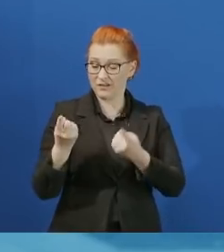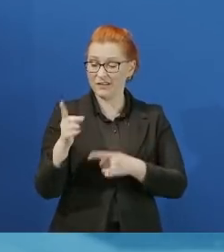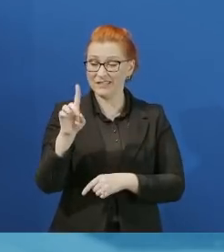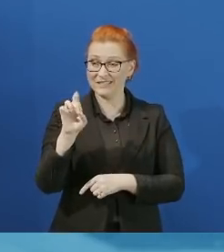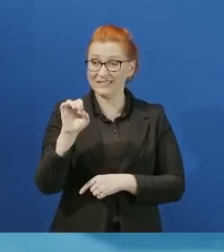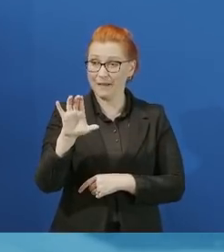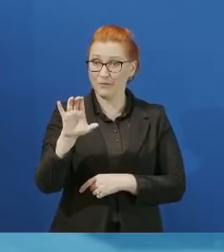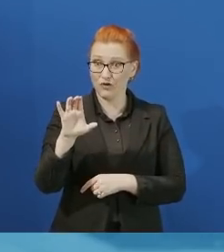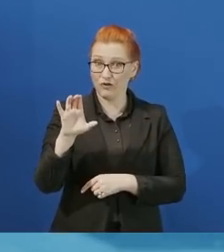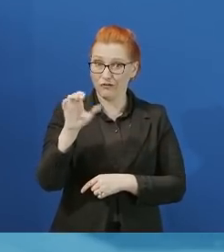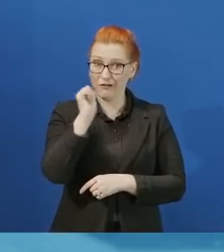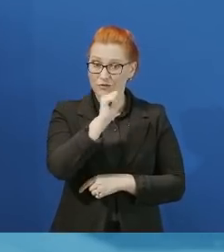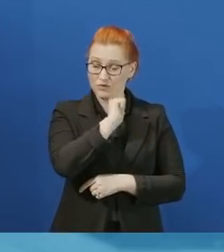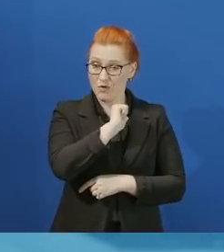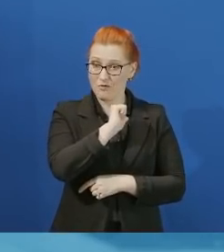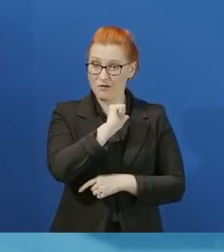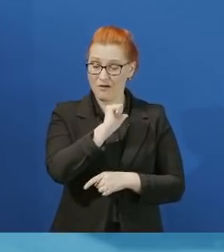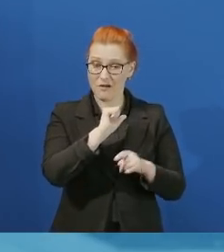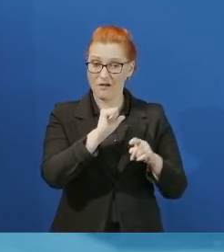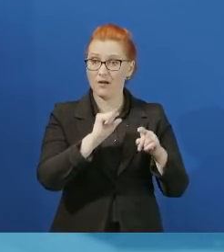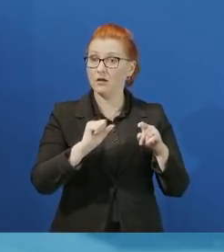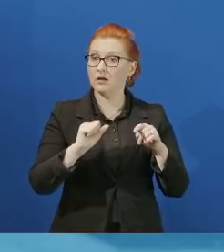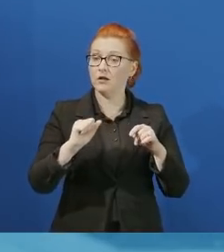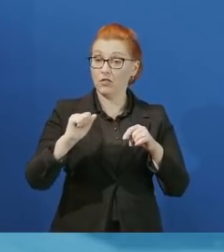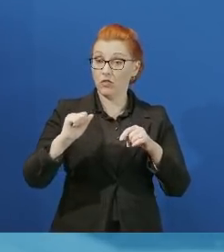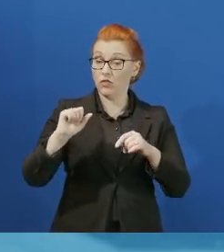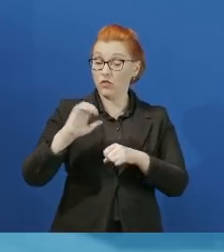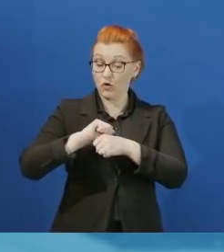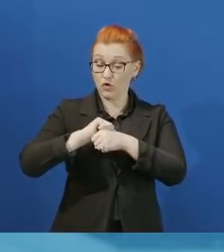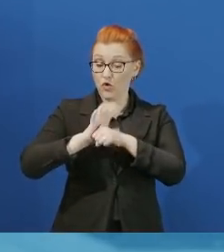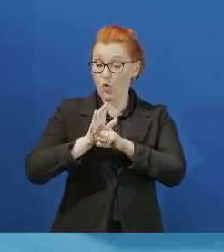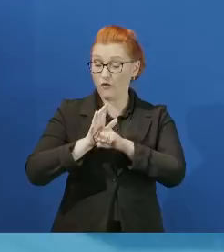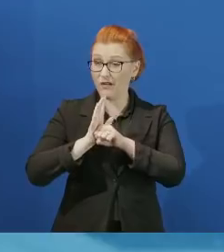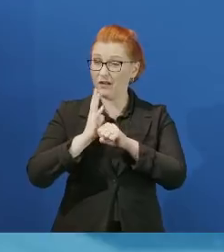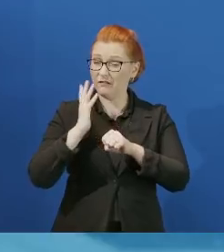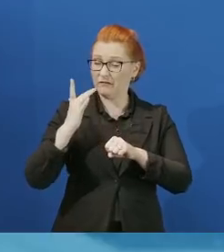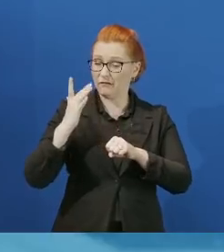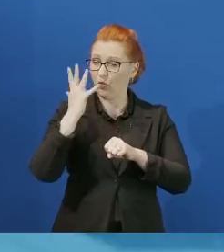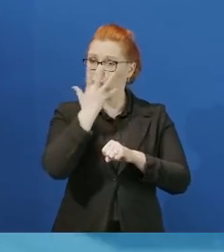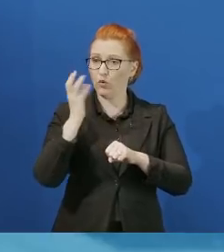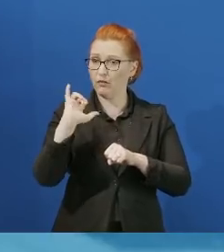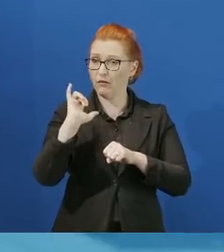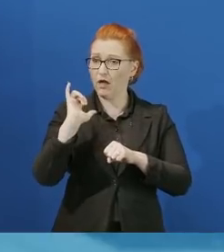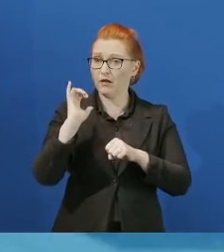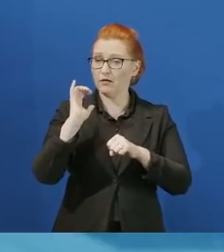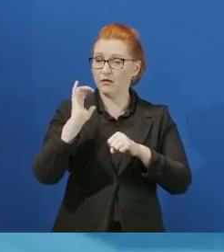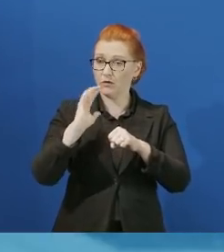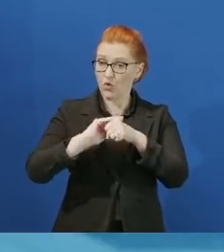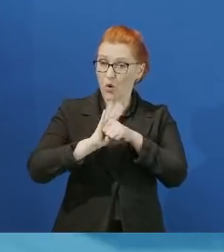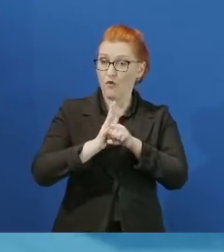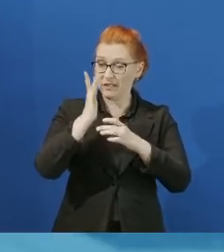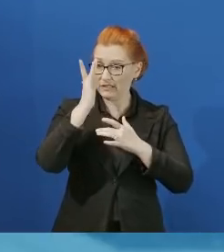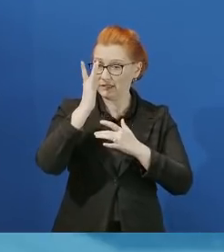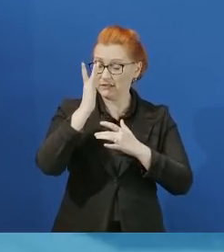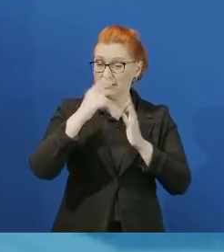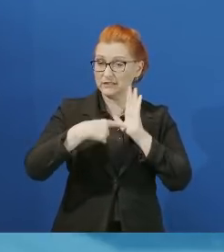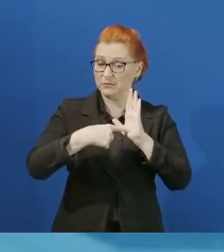The trend on COVID-like surveillance is positive for the last 3 weeks. The trend